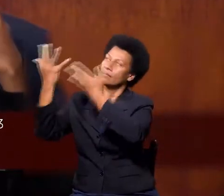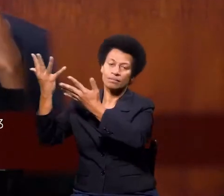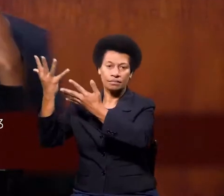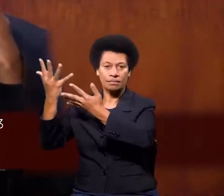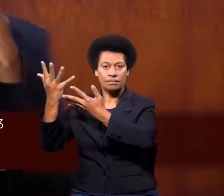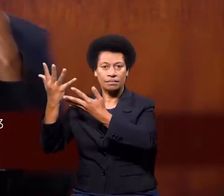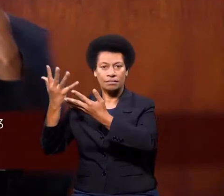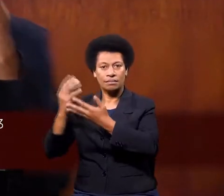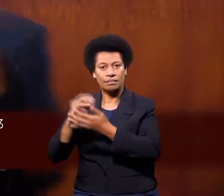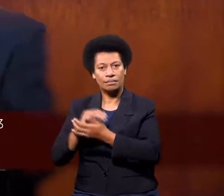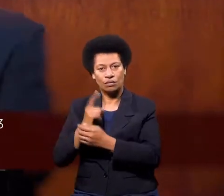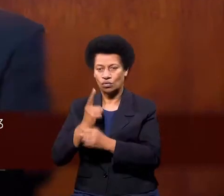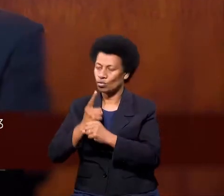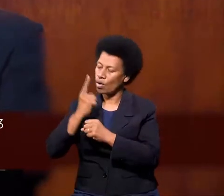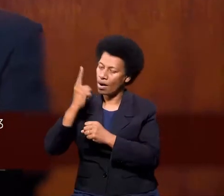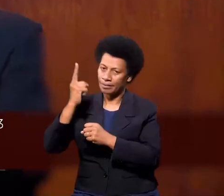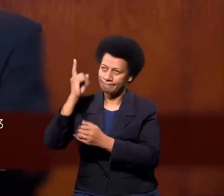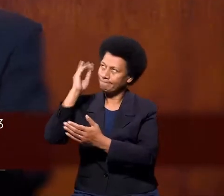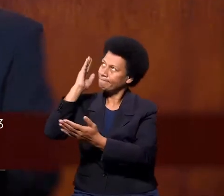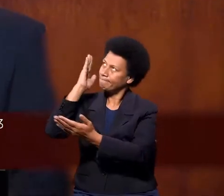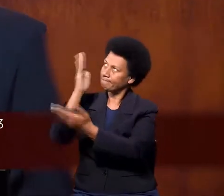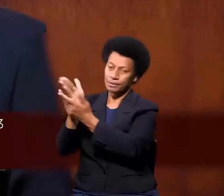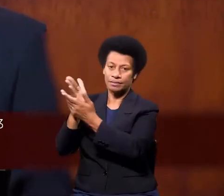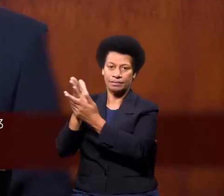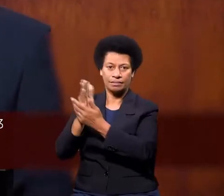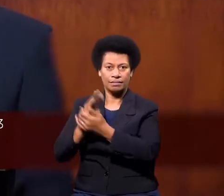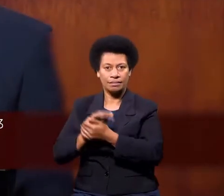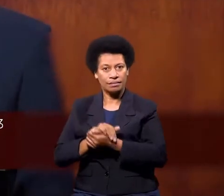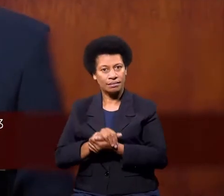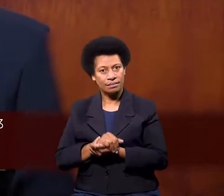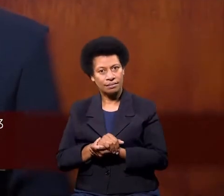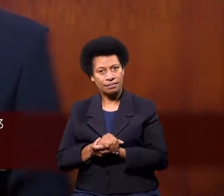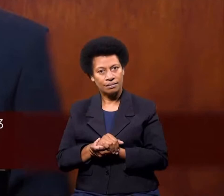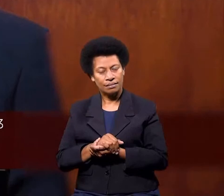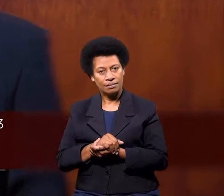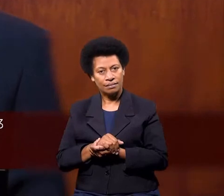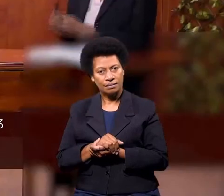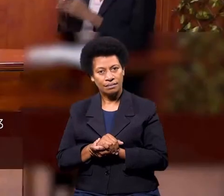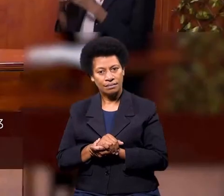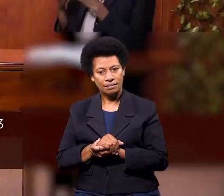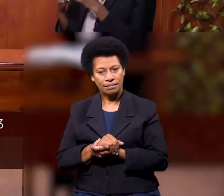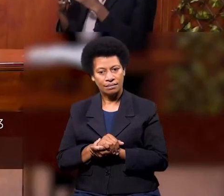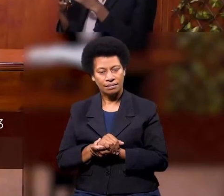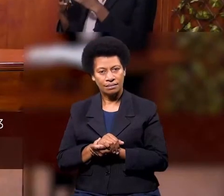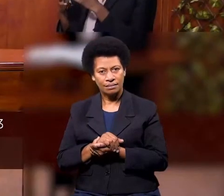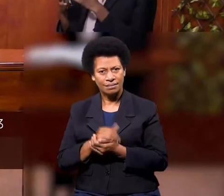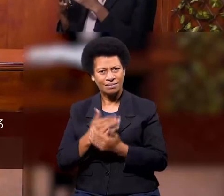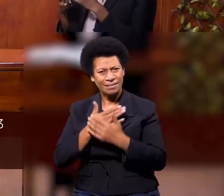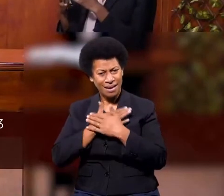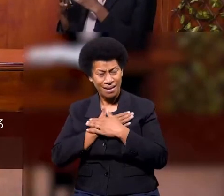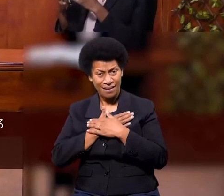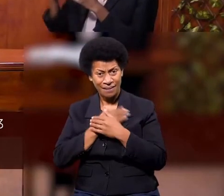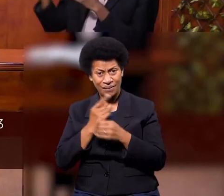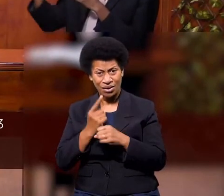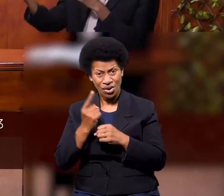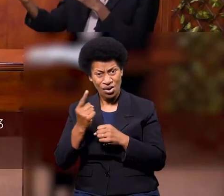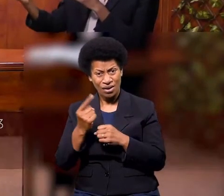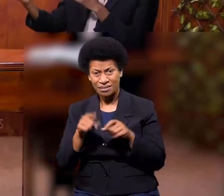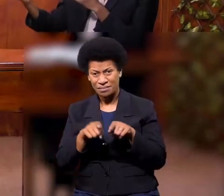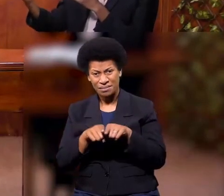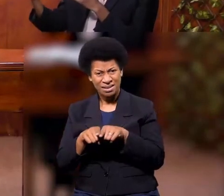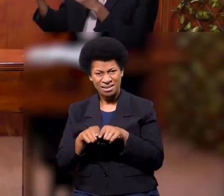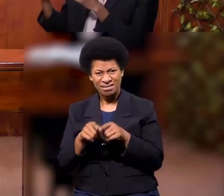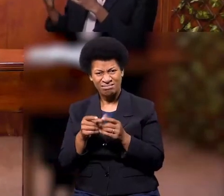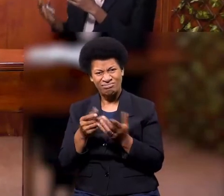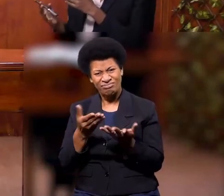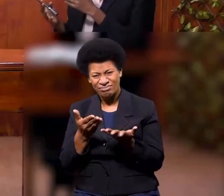directing towards God. Directing towards God. That is what it entails. You know, loving God is not, as Ms. Williams has